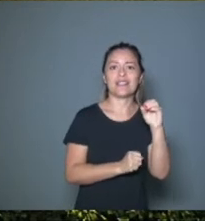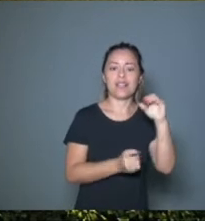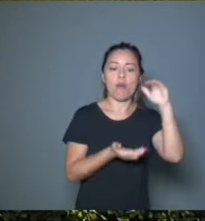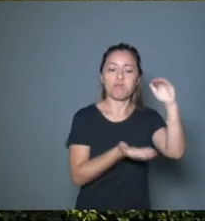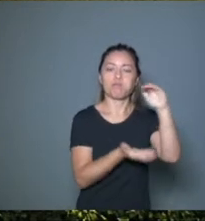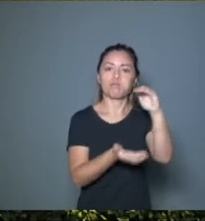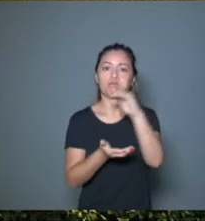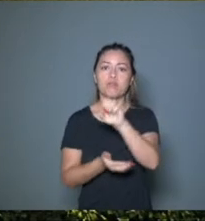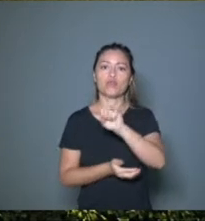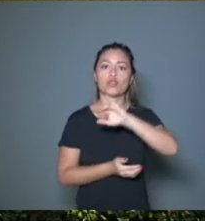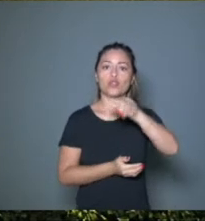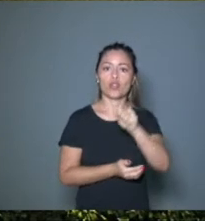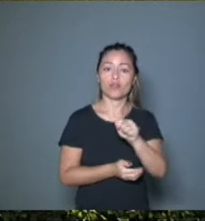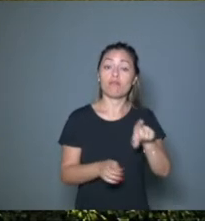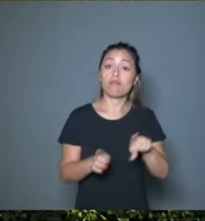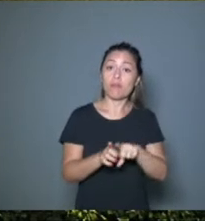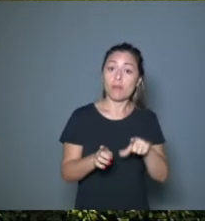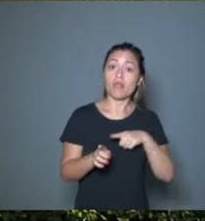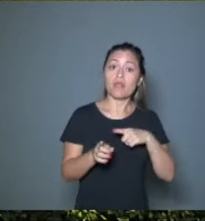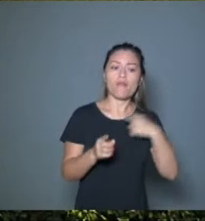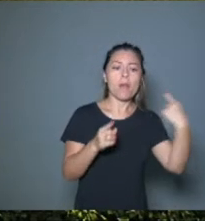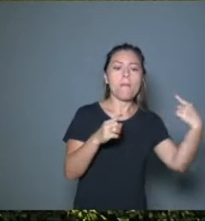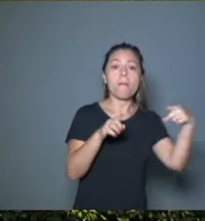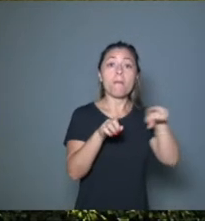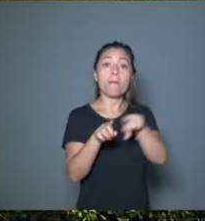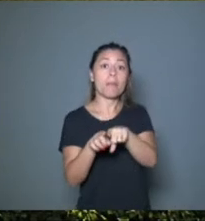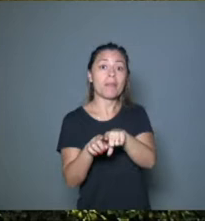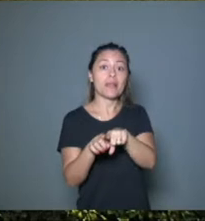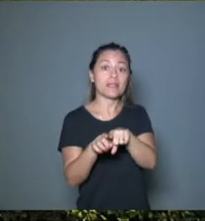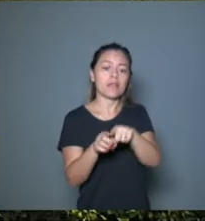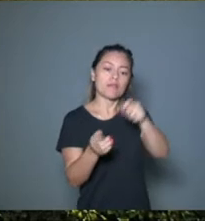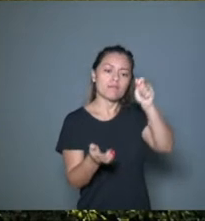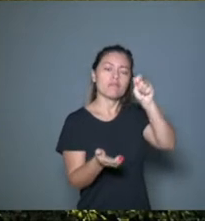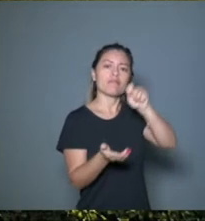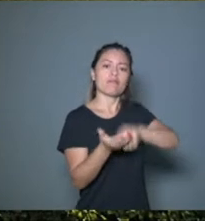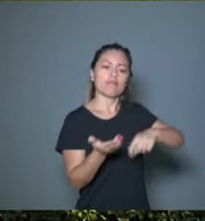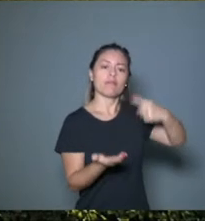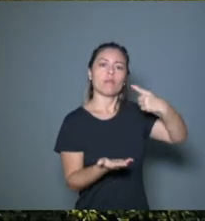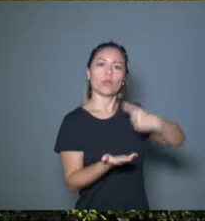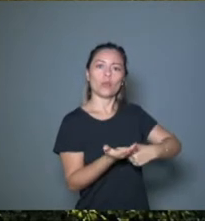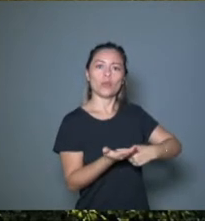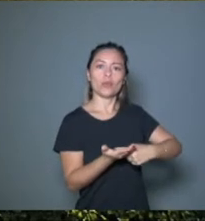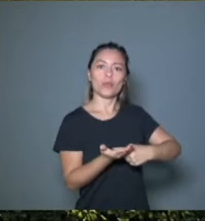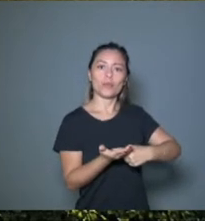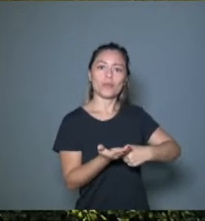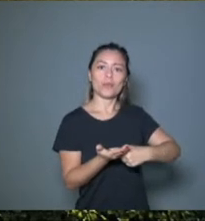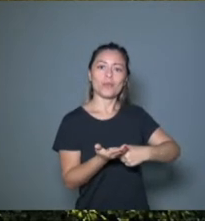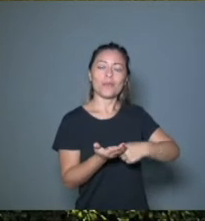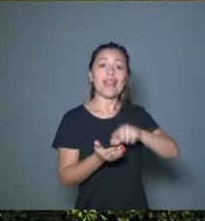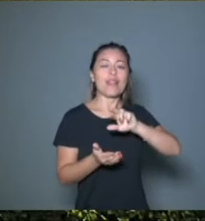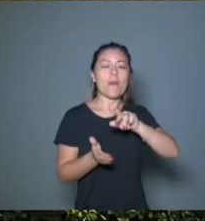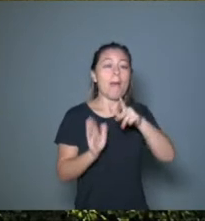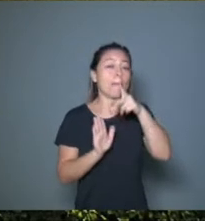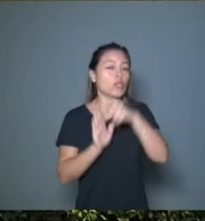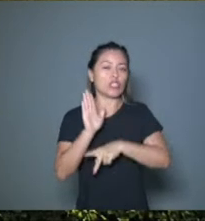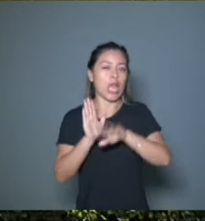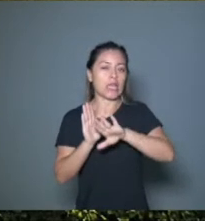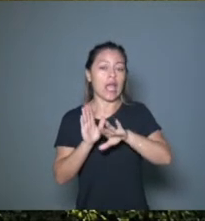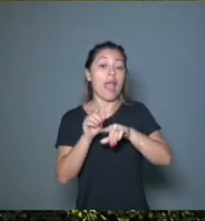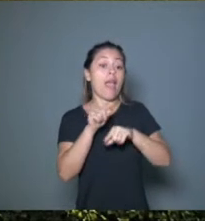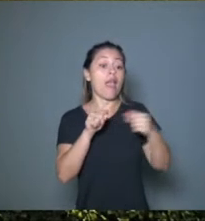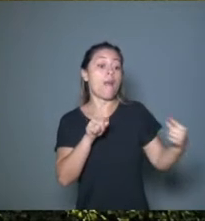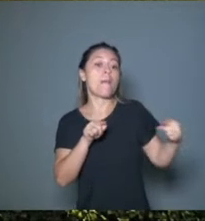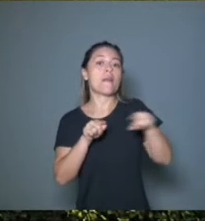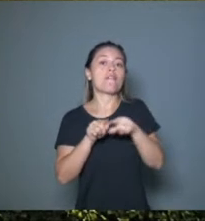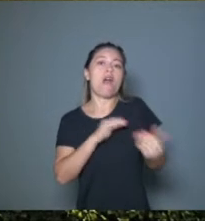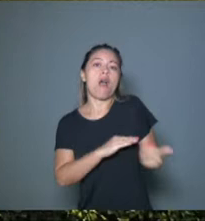million bags of soybean seeds. We signed an agreement with one of our partners. It's not a partnership project, a